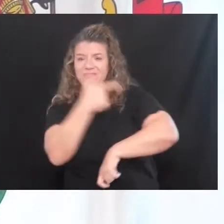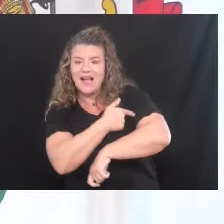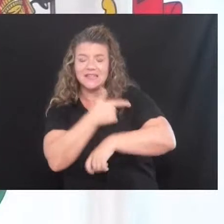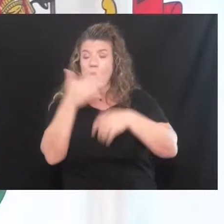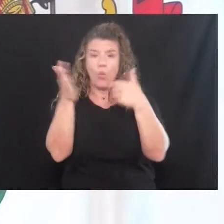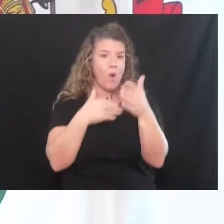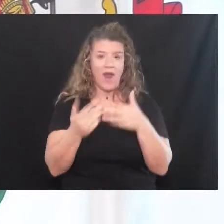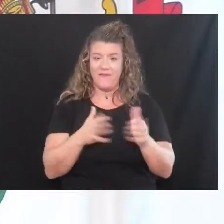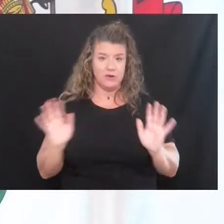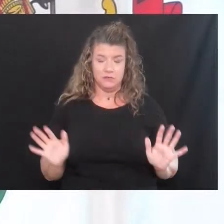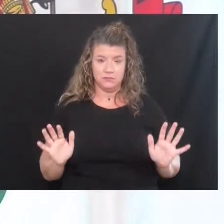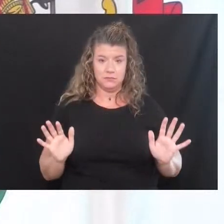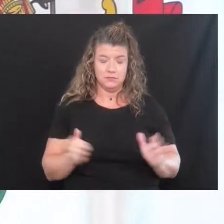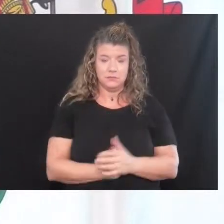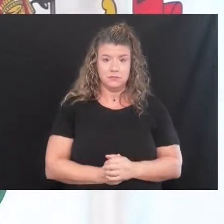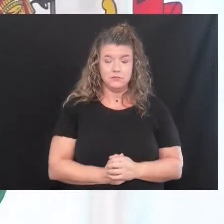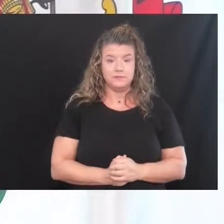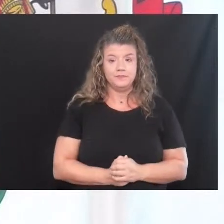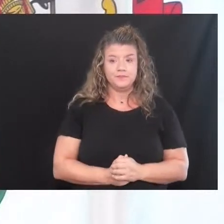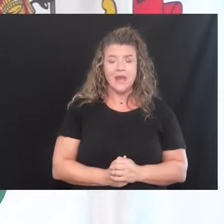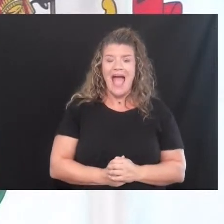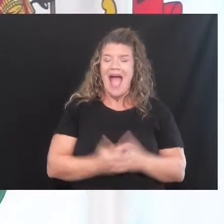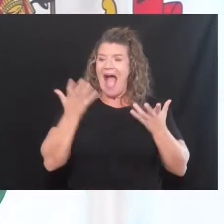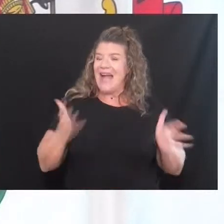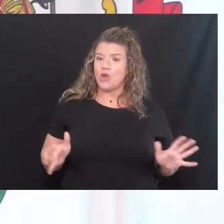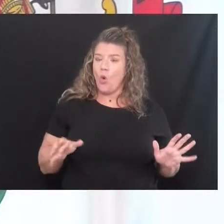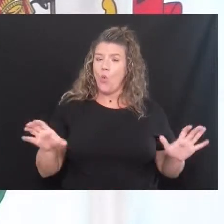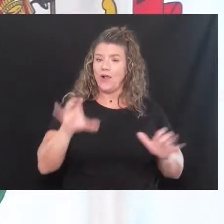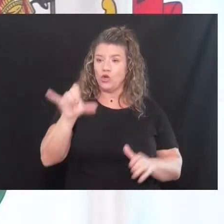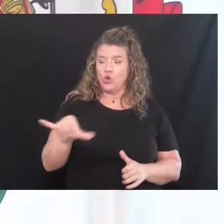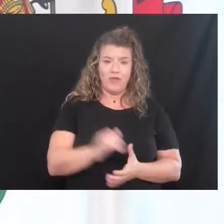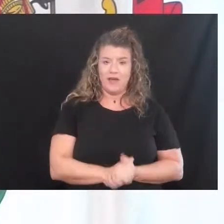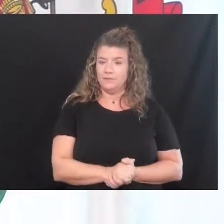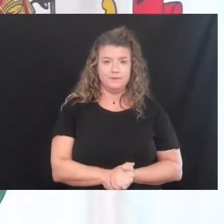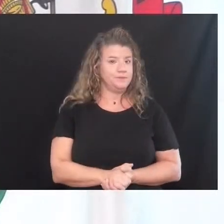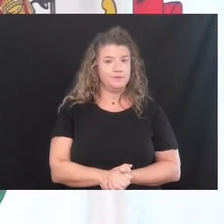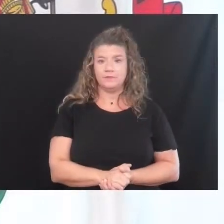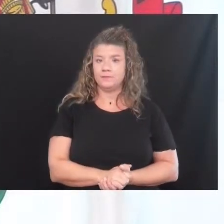may be. I don't want to do that at all.